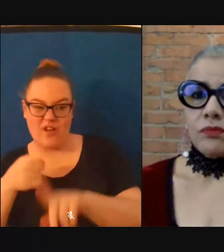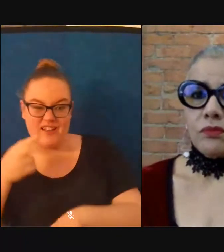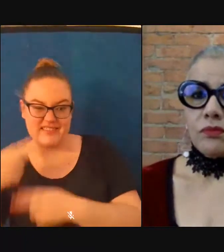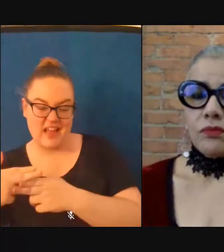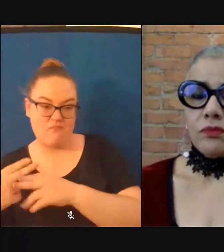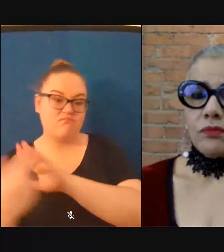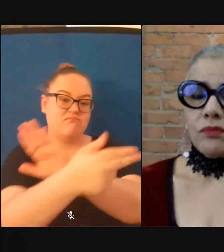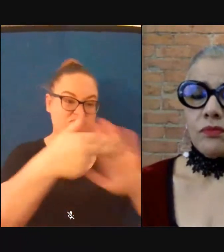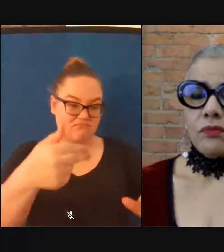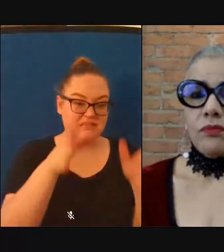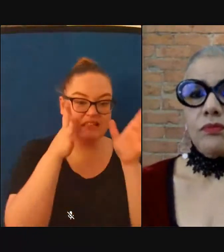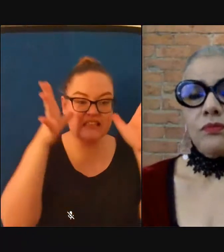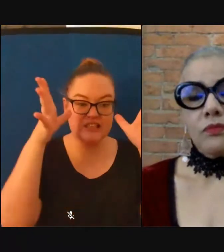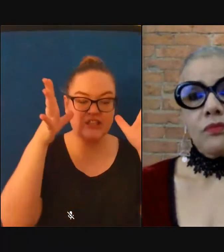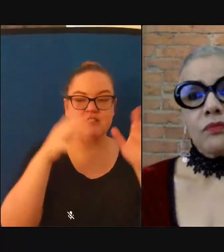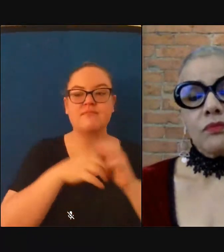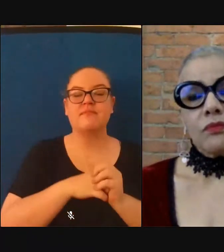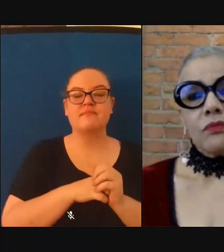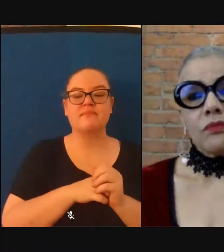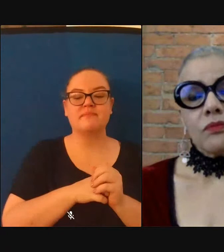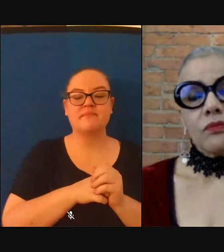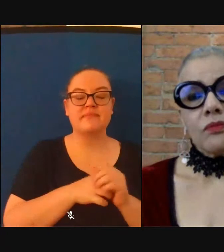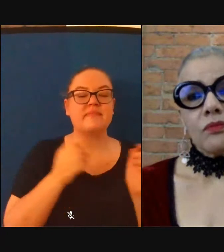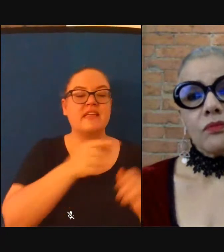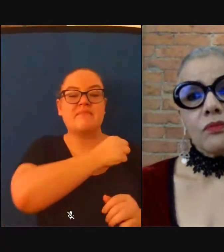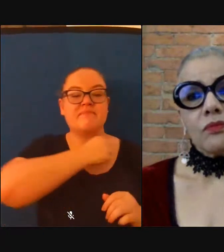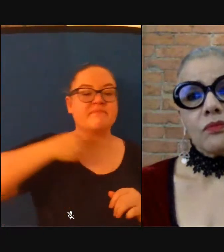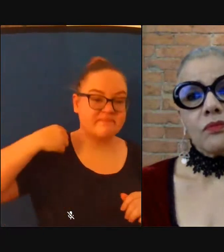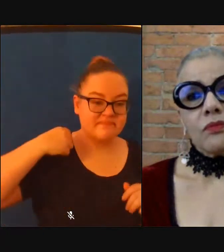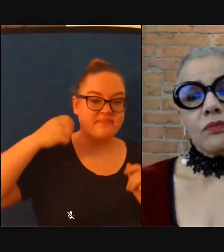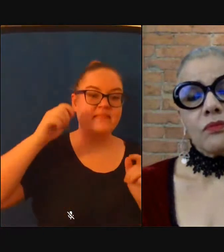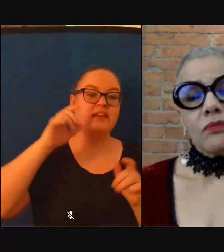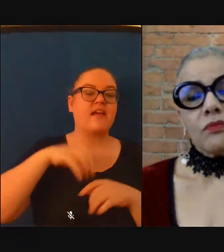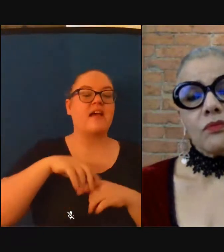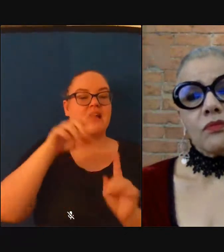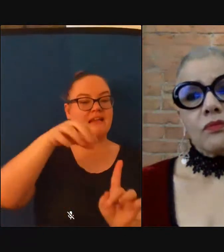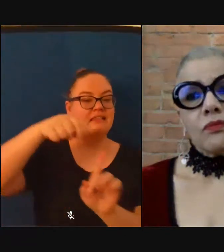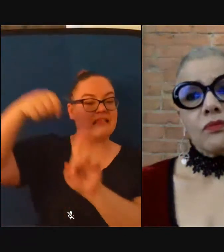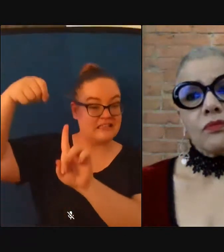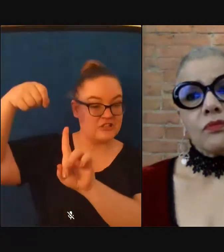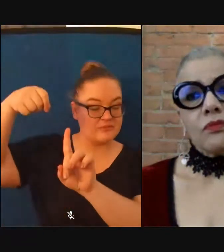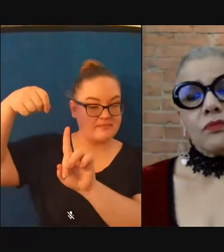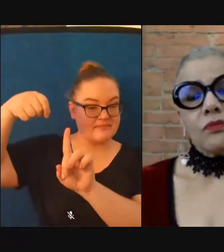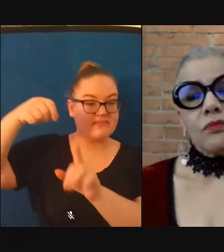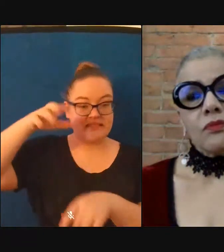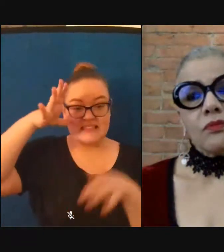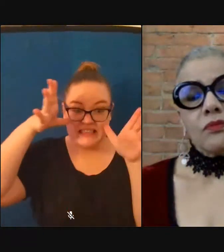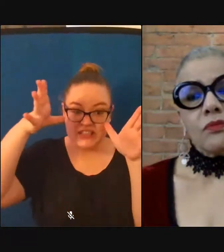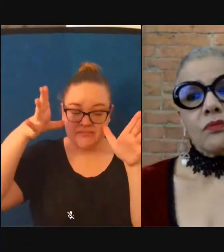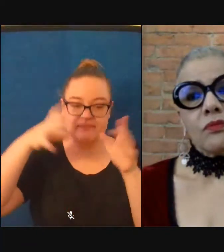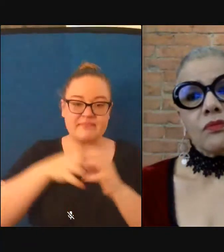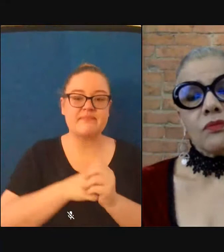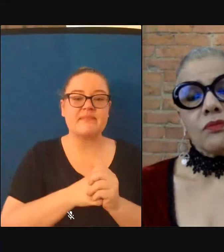photos of it, alternating with photos of her to his Telegram channel. That's an encrypted app that is used for a lot of reasons by a